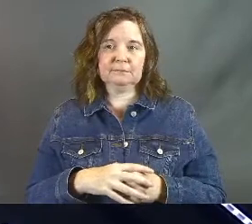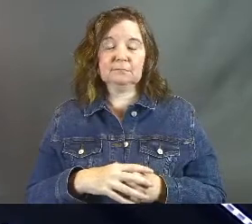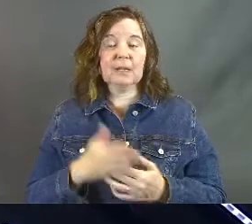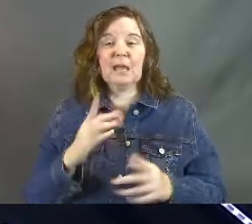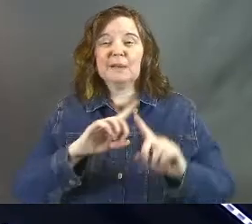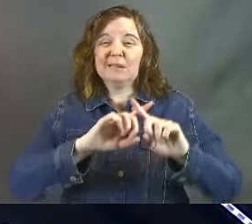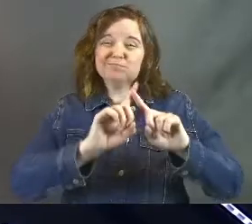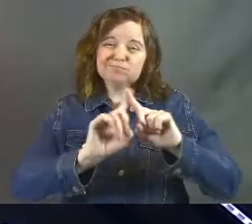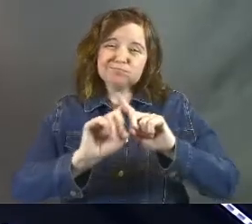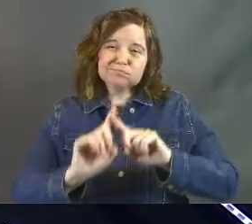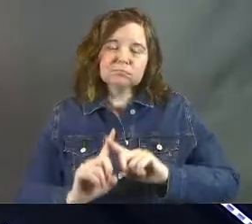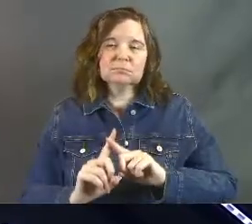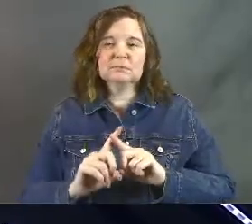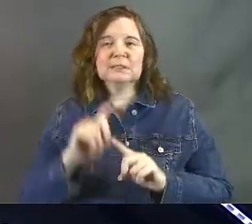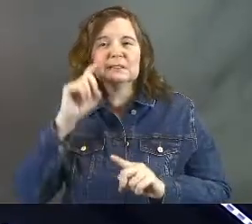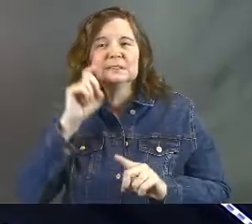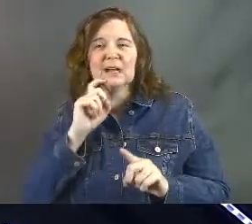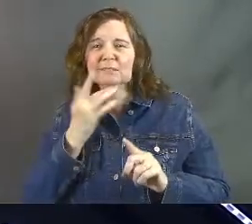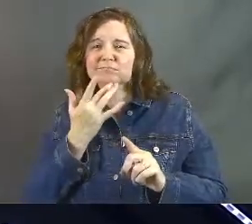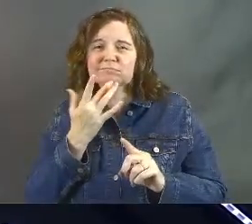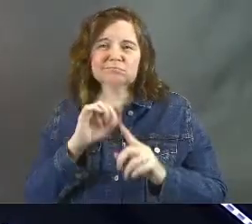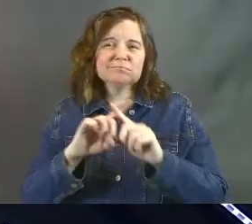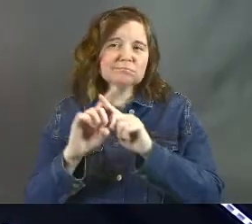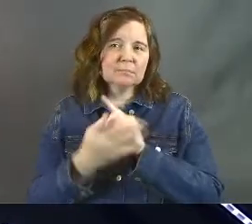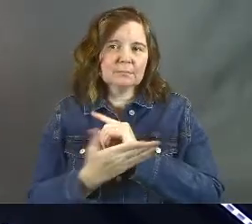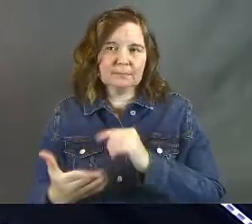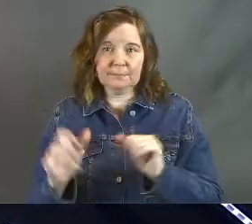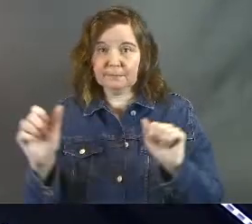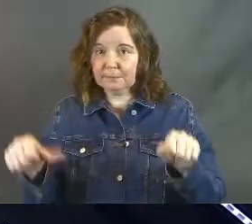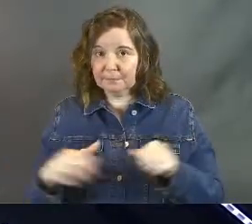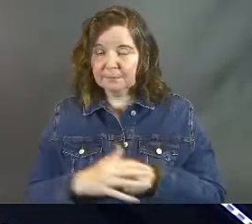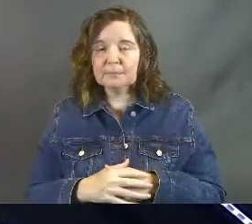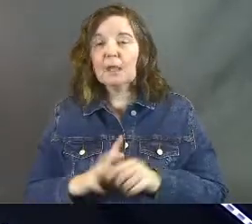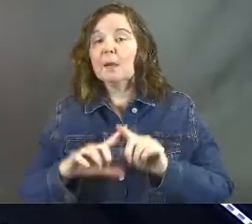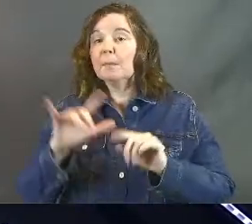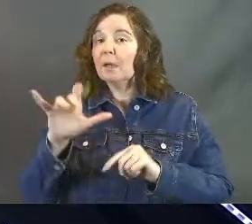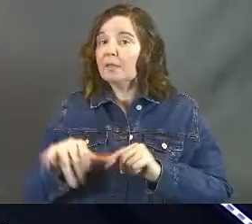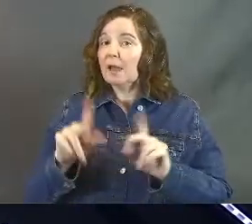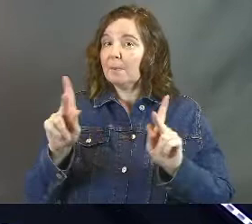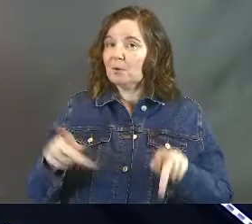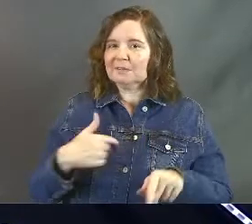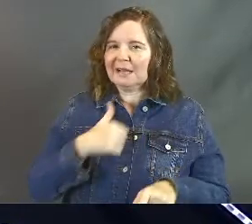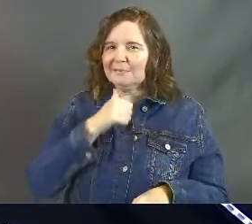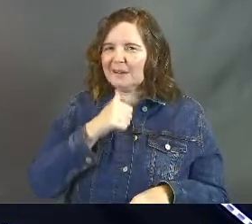It could be all kinds of things. Sexual orientation, it could be all kinds of things. But that person I'm not so comfortable